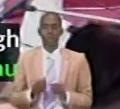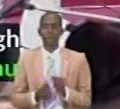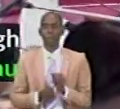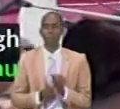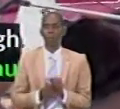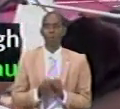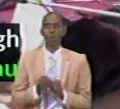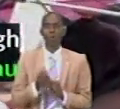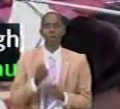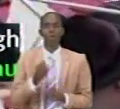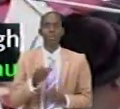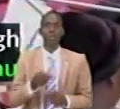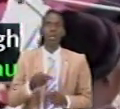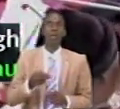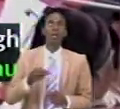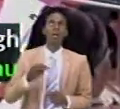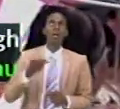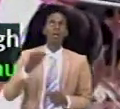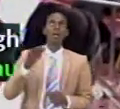foreign